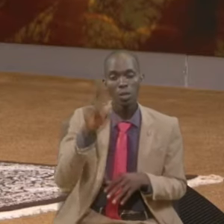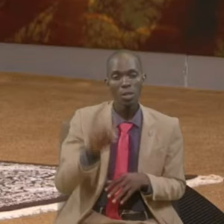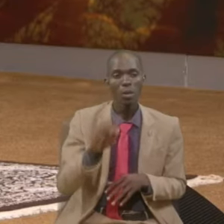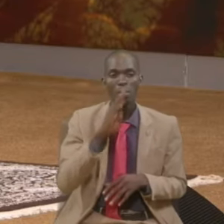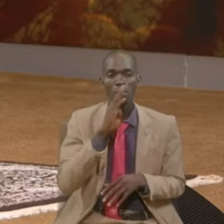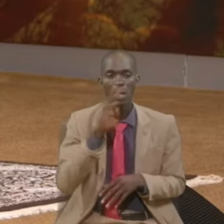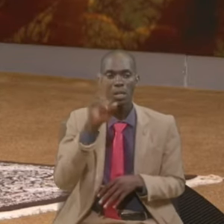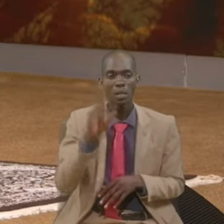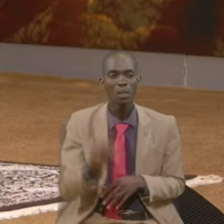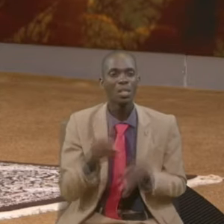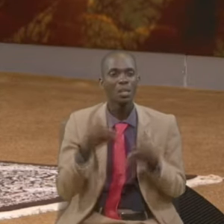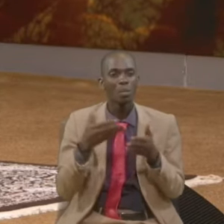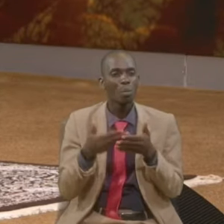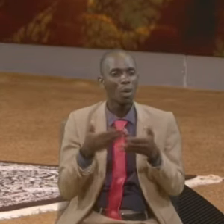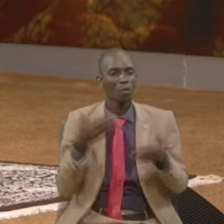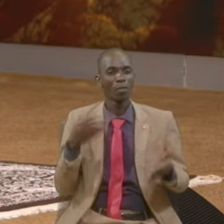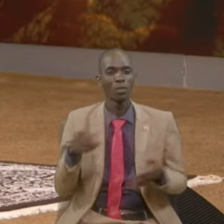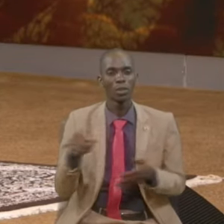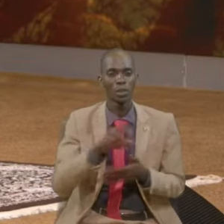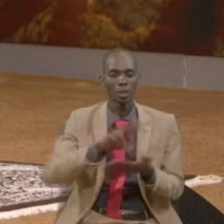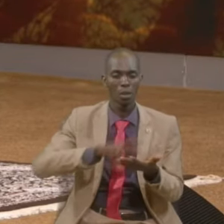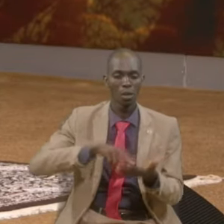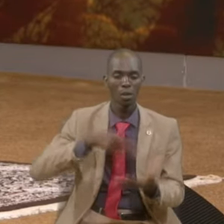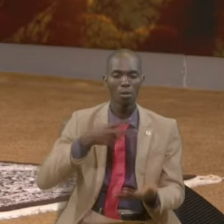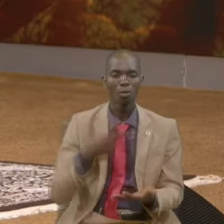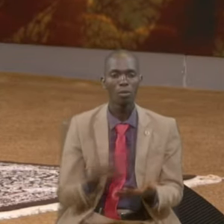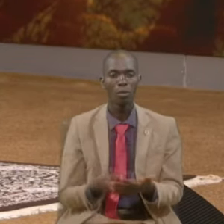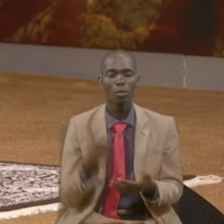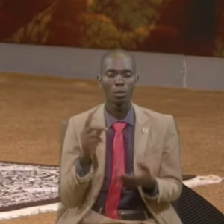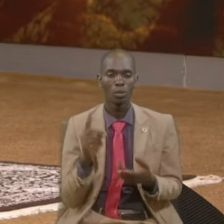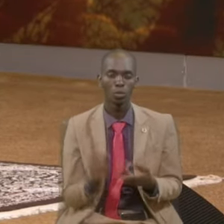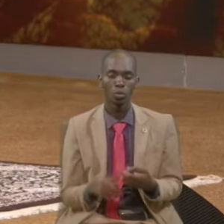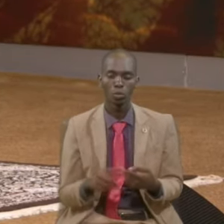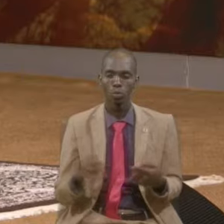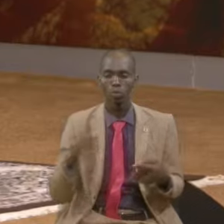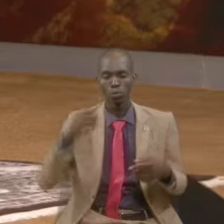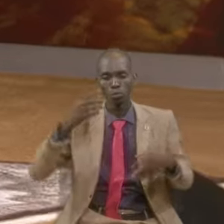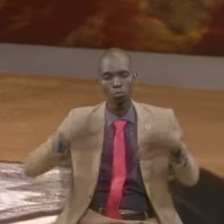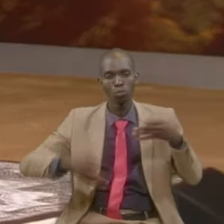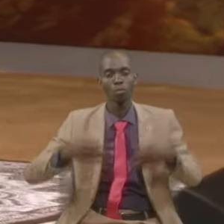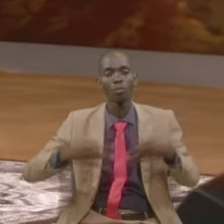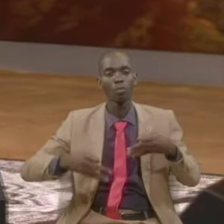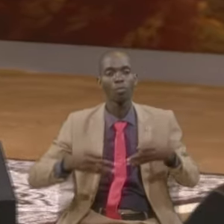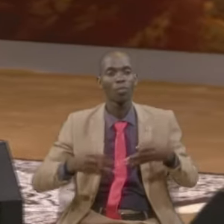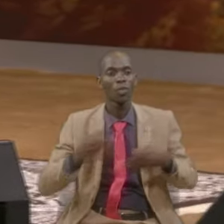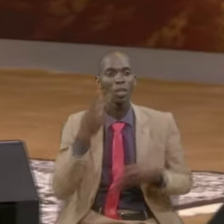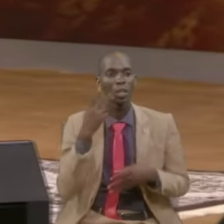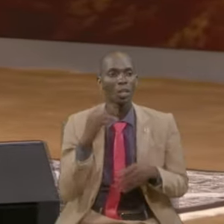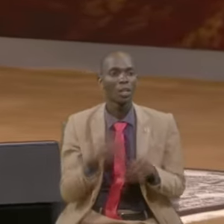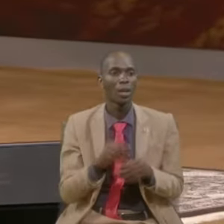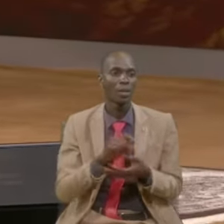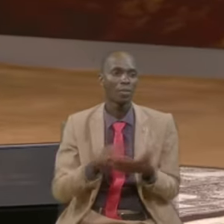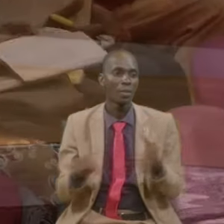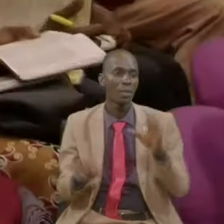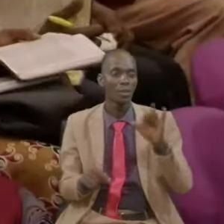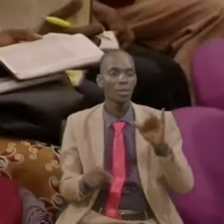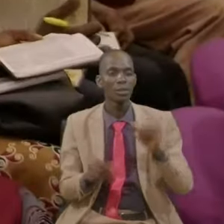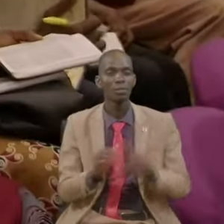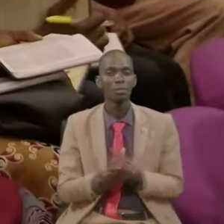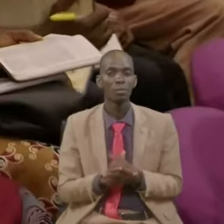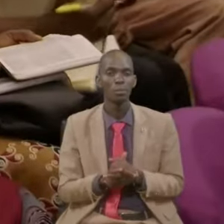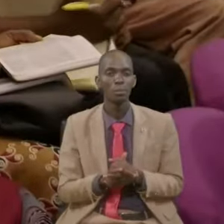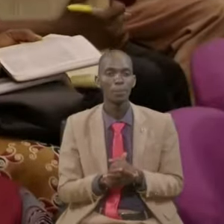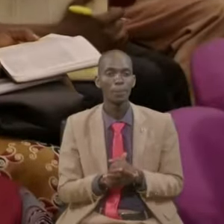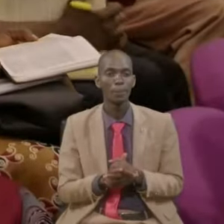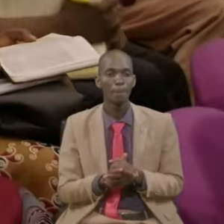be nay, lest ye fall into condemnation. Look at verse 19. In verse 19,